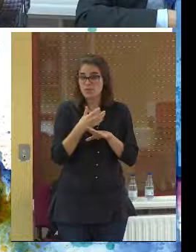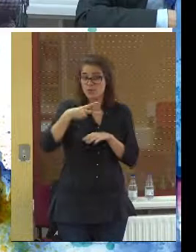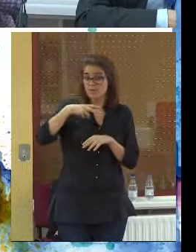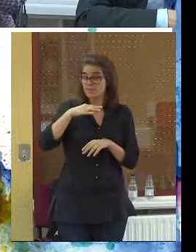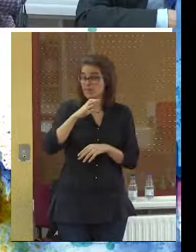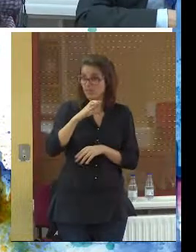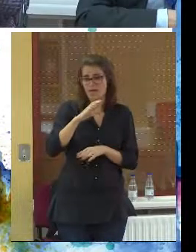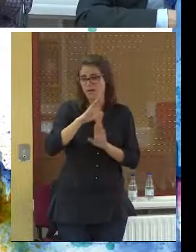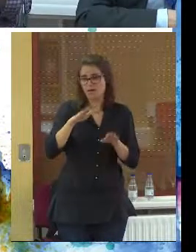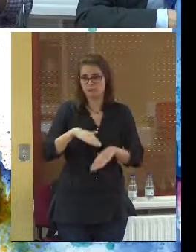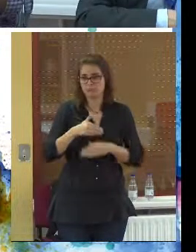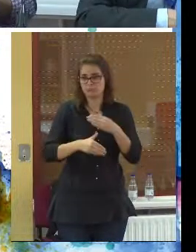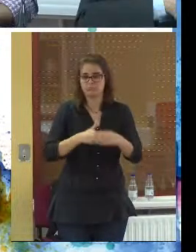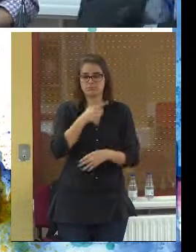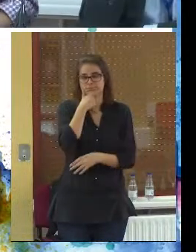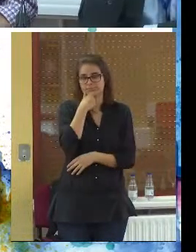Something that is very similar.